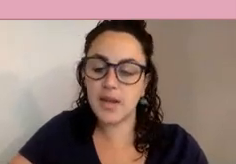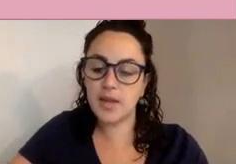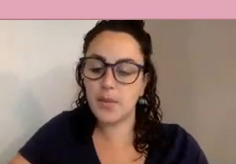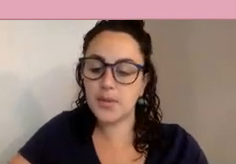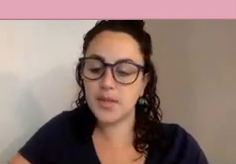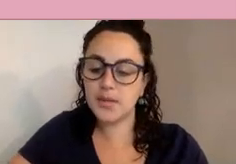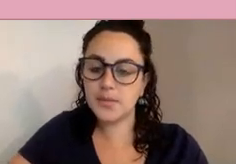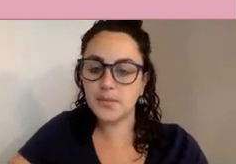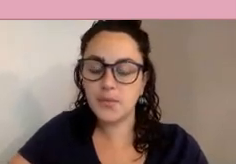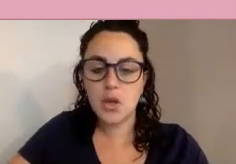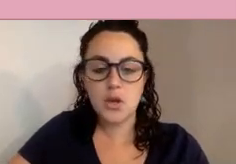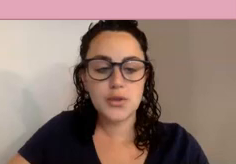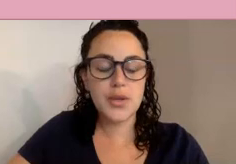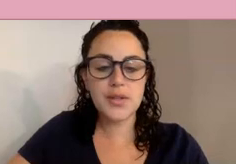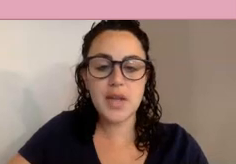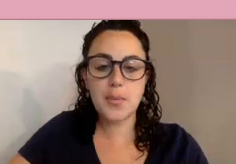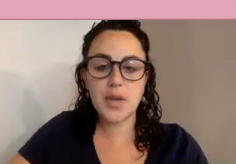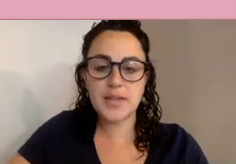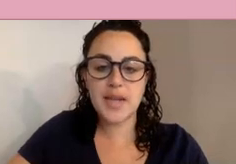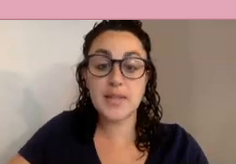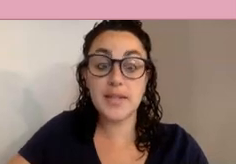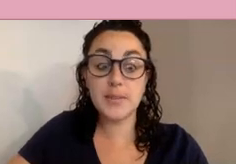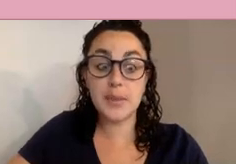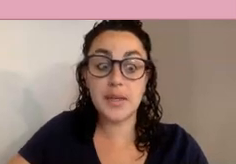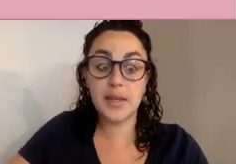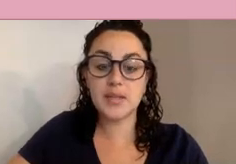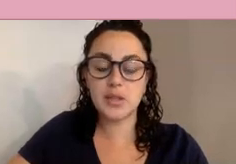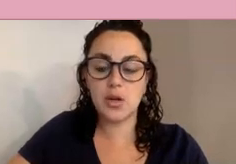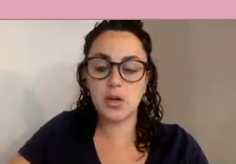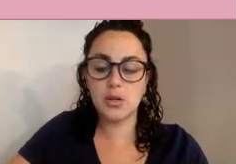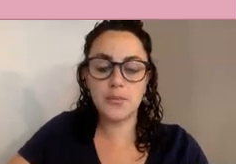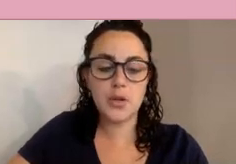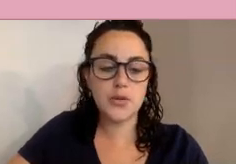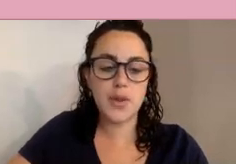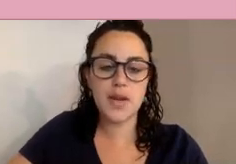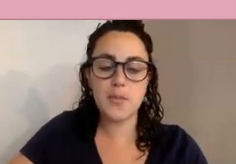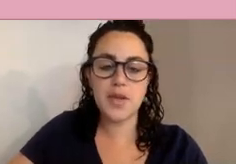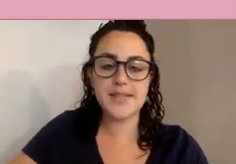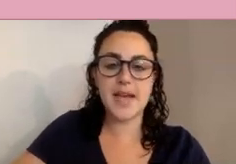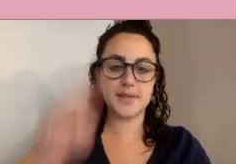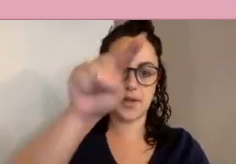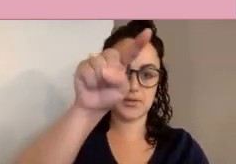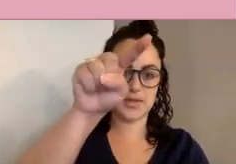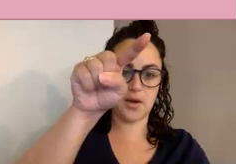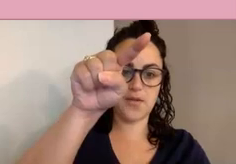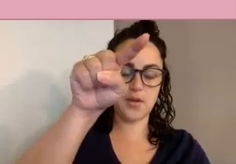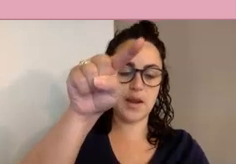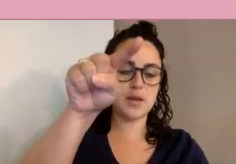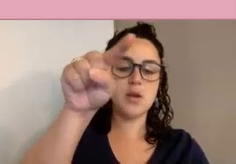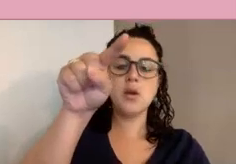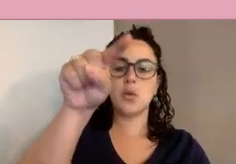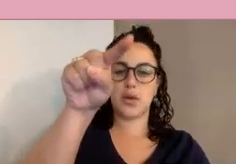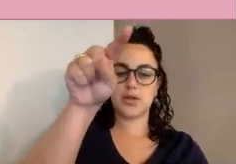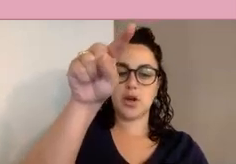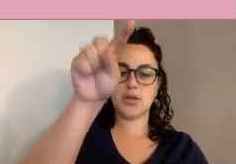sound that it can represent. So here's an uppercase S. It's big, it's tall. To write an uppercase S, okay, so let's get our finger